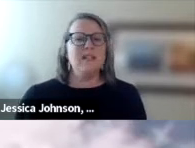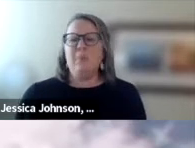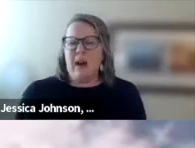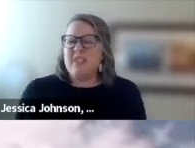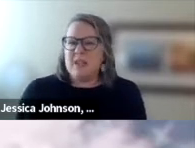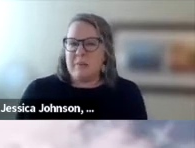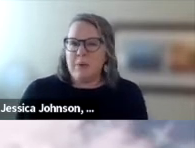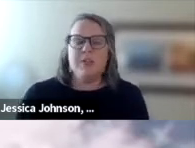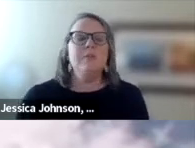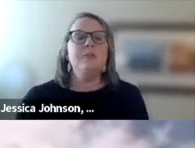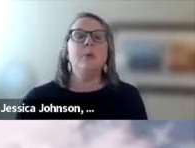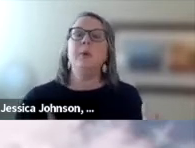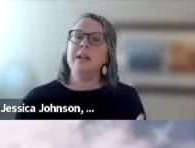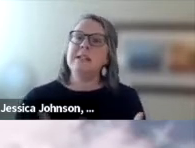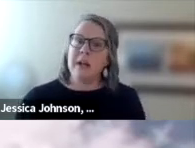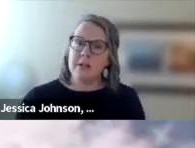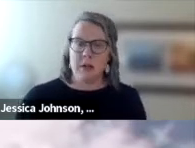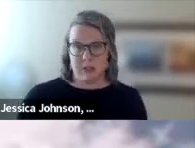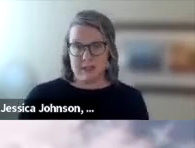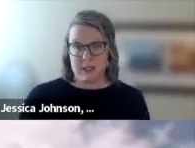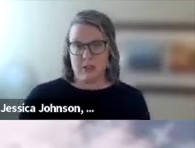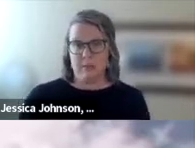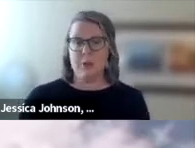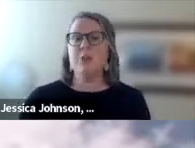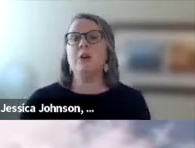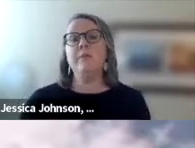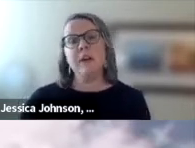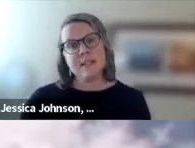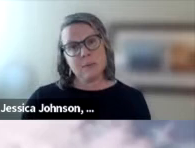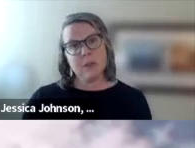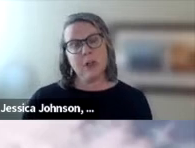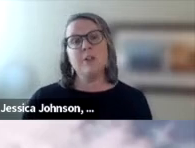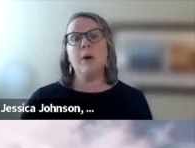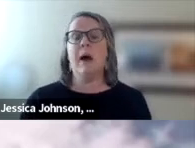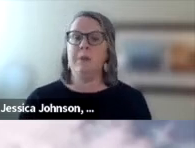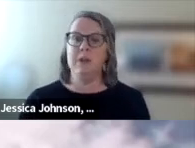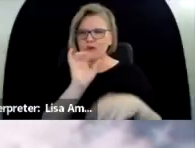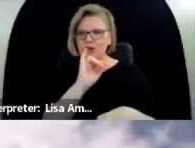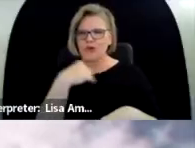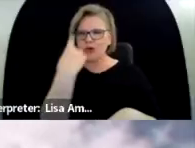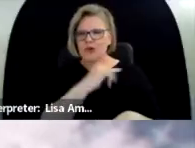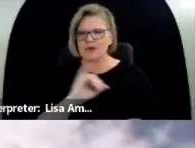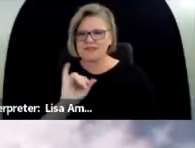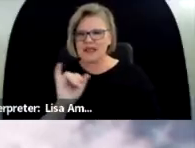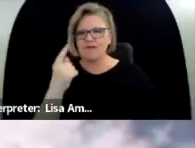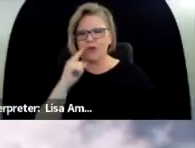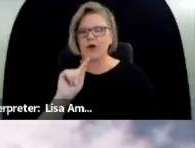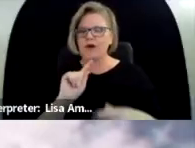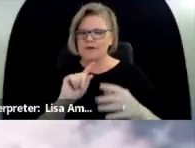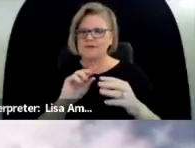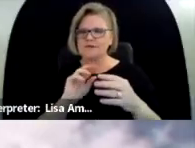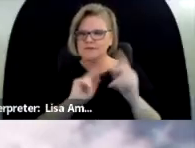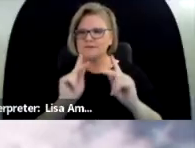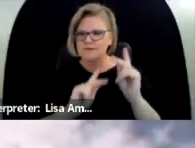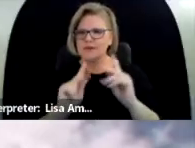drugs about the same amount. So we would expect our criminalization numbers to look very similar to our population numbers.